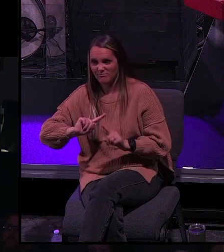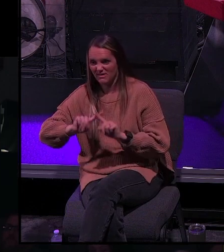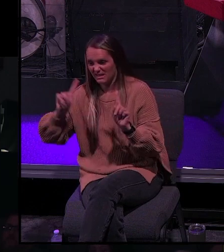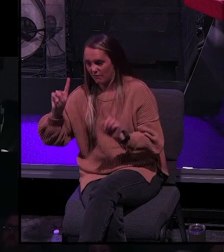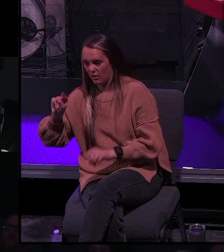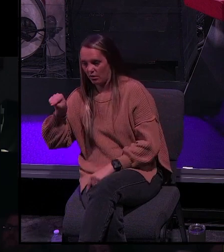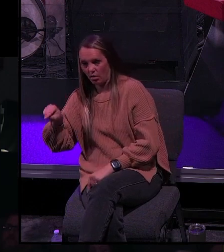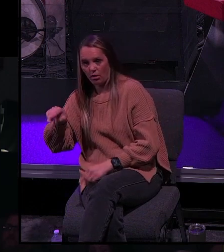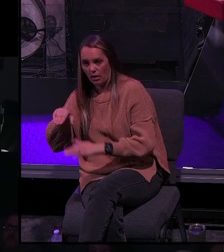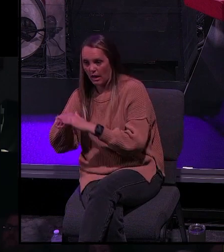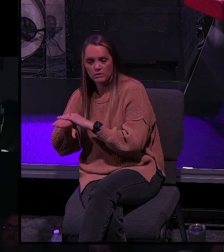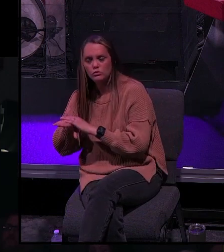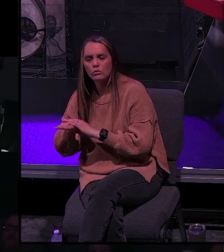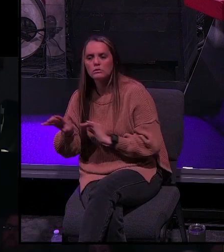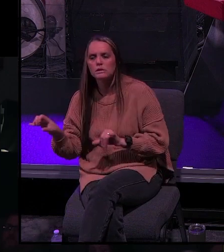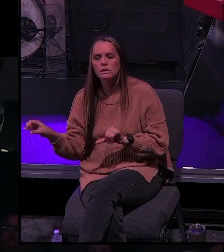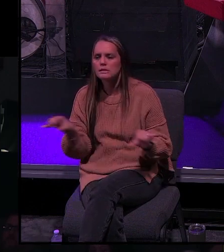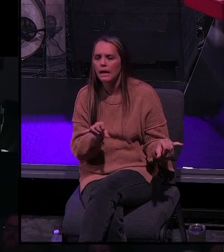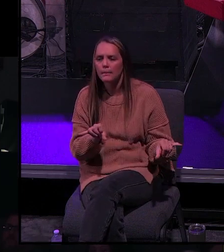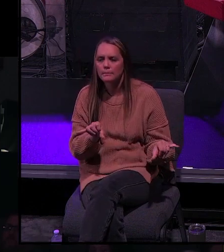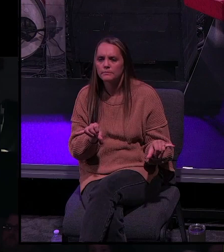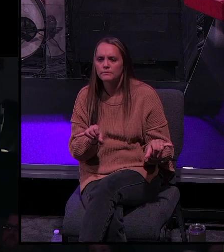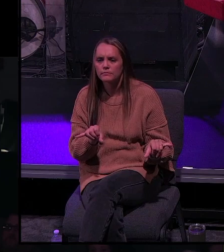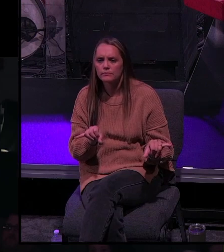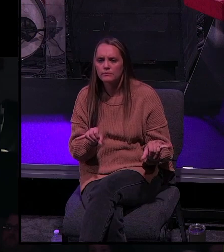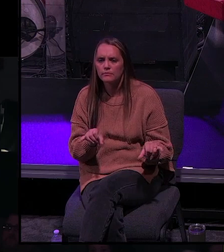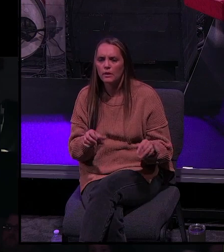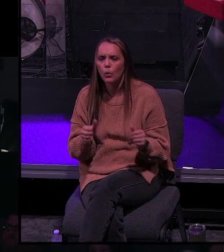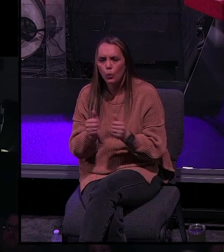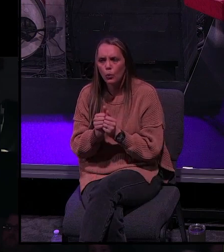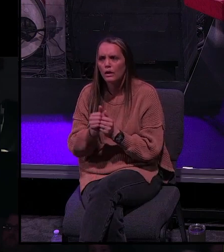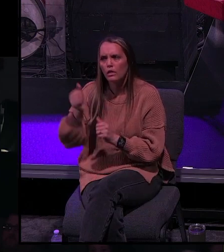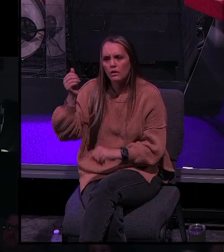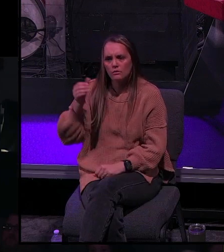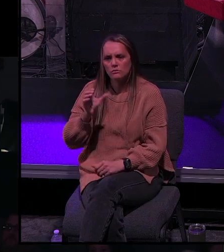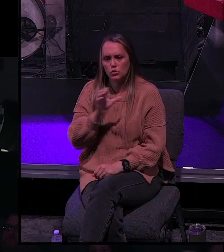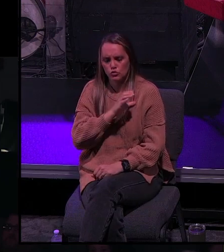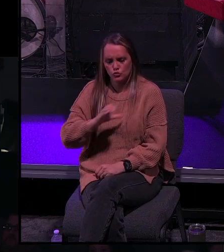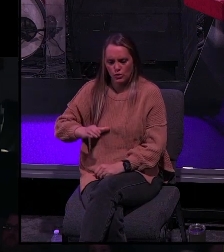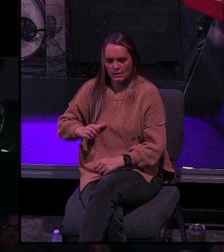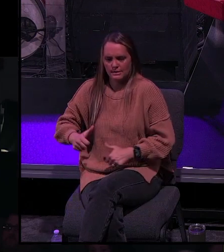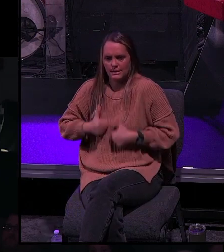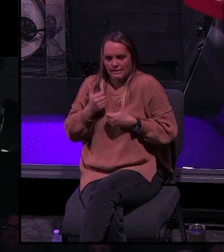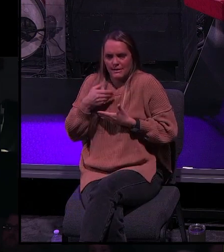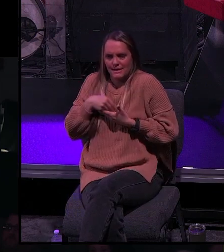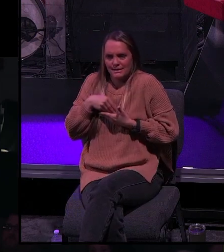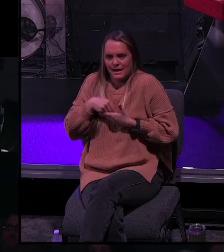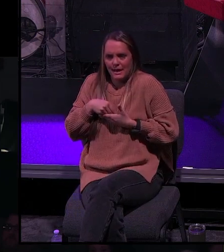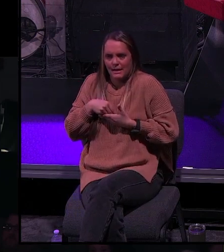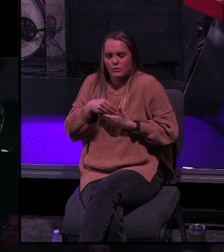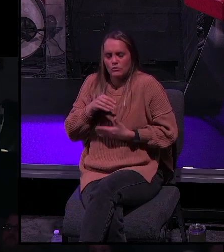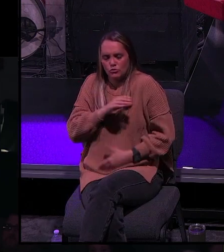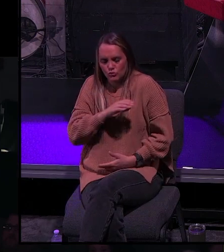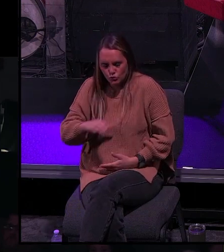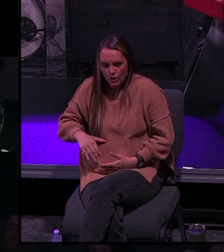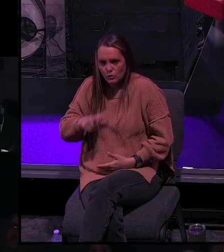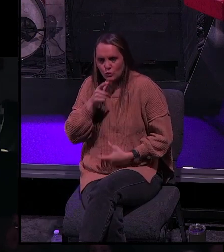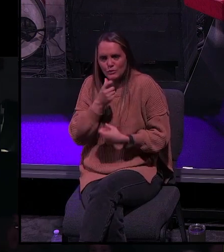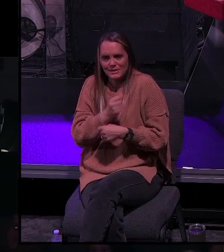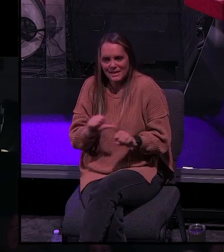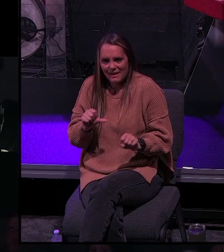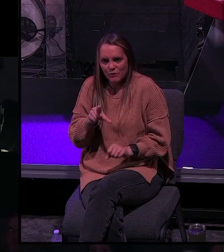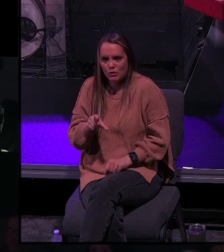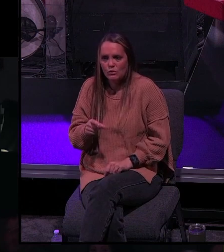not by your own power, your own strength, but through Christ living in you, through Christ who's redeemed you. So why